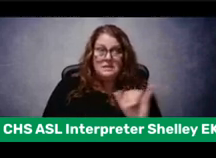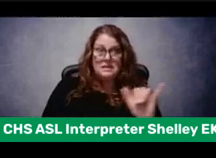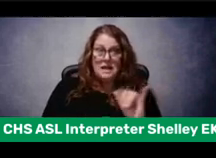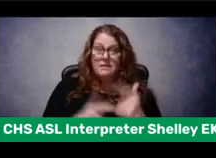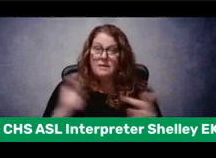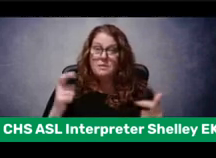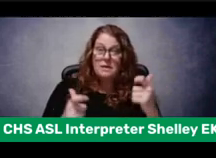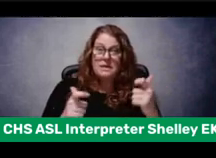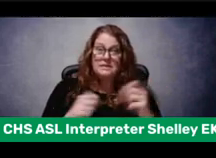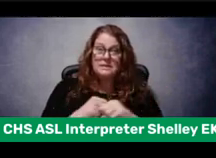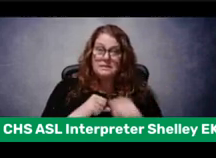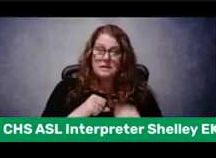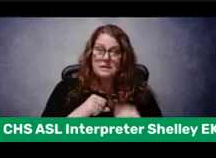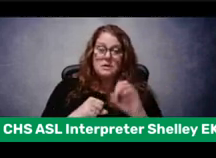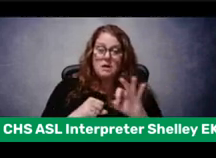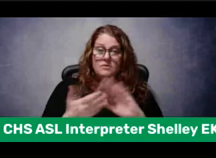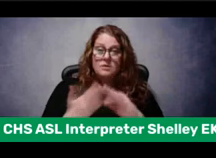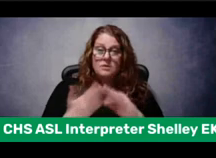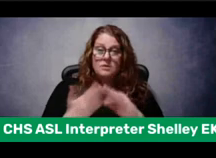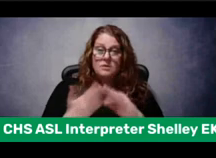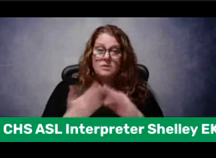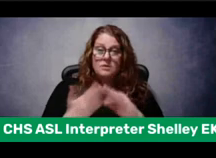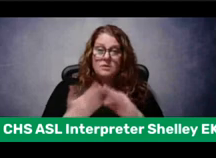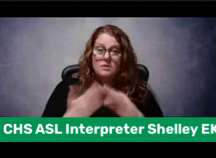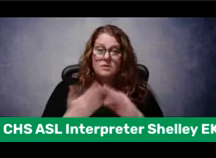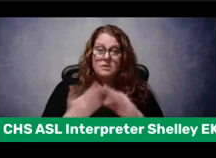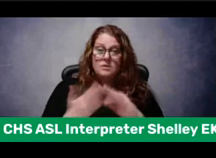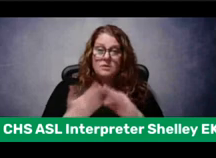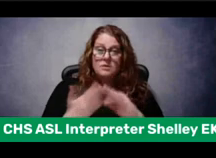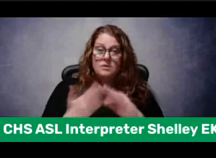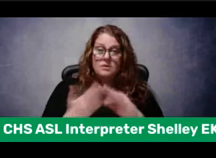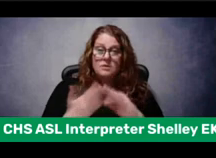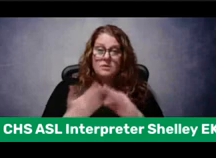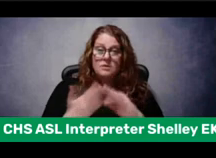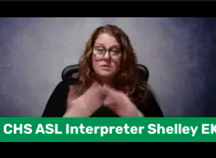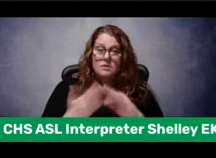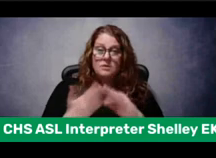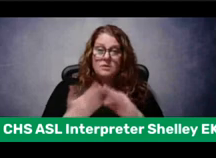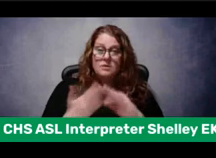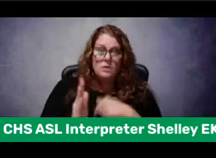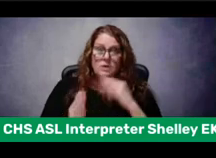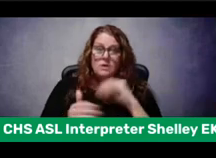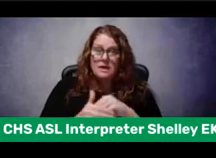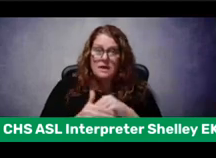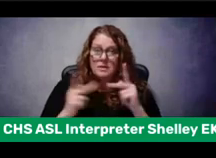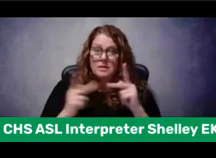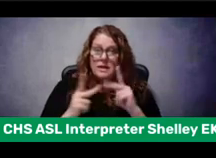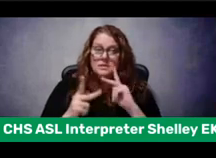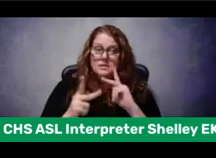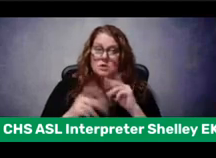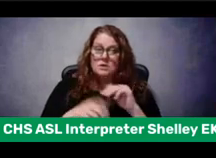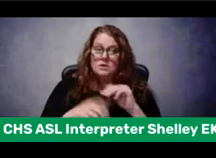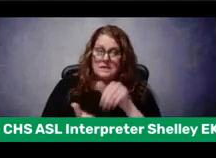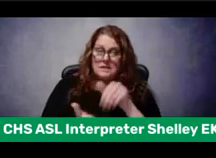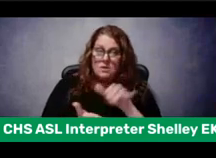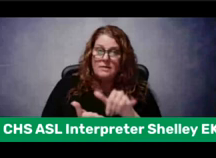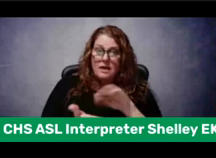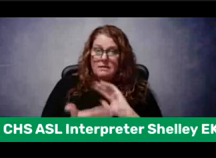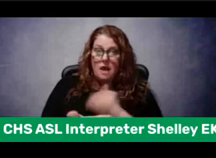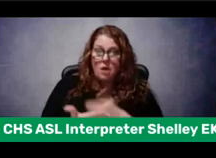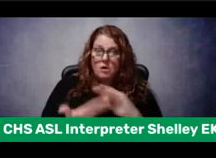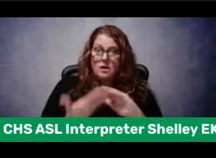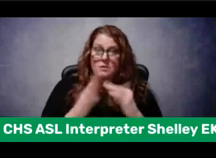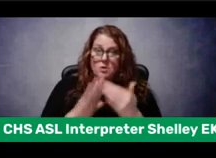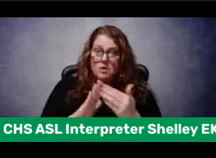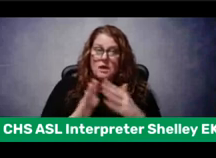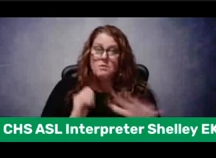biggest extension of community care for us, because it means that we're in a place where we're centering that in our community and amongst each other to